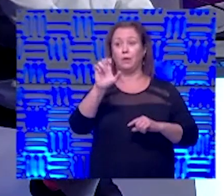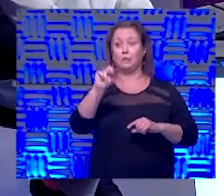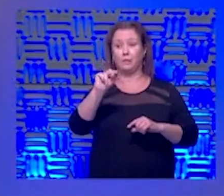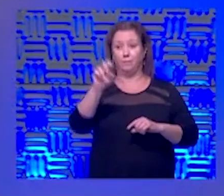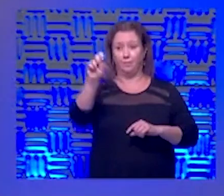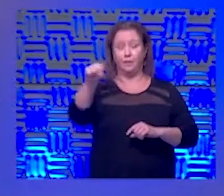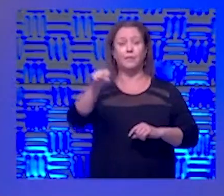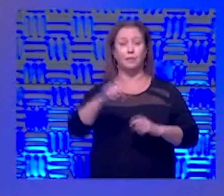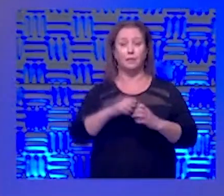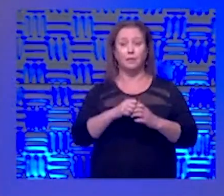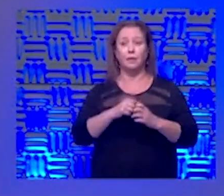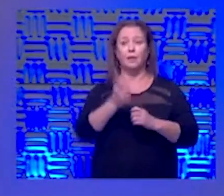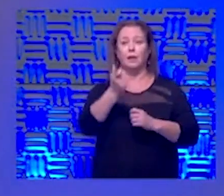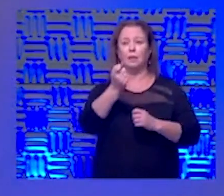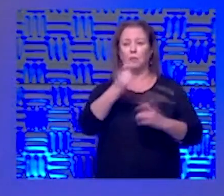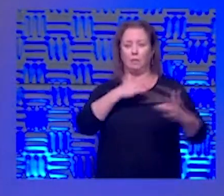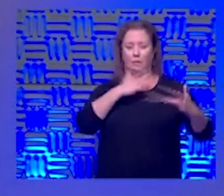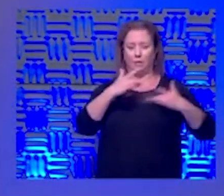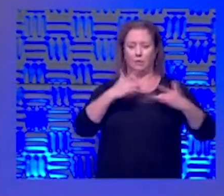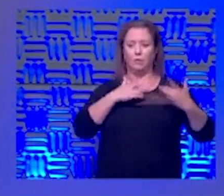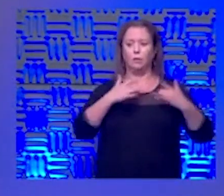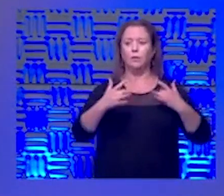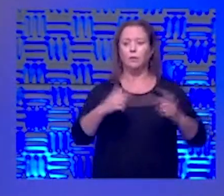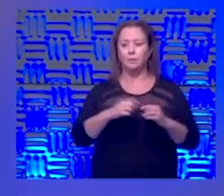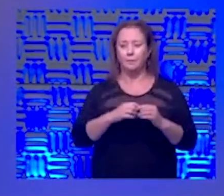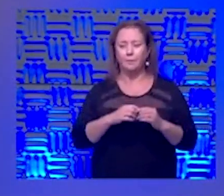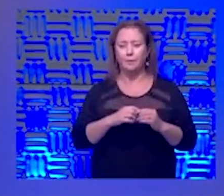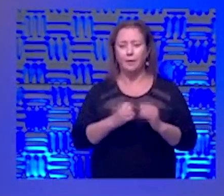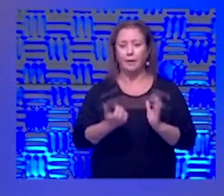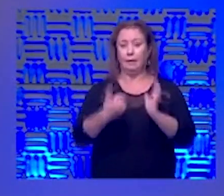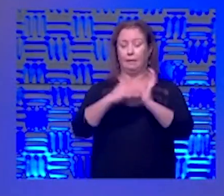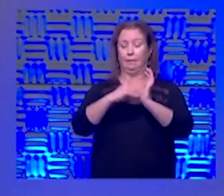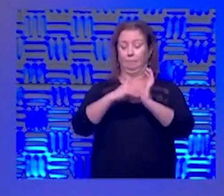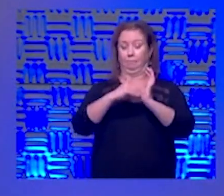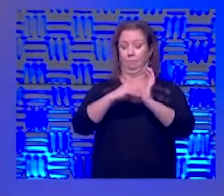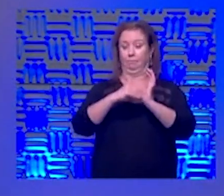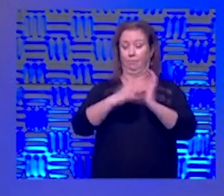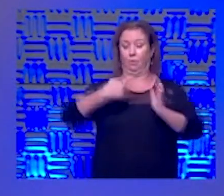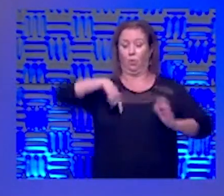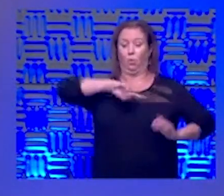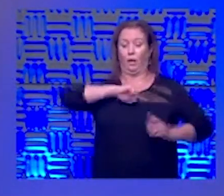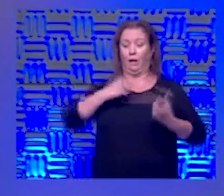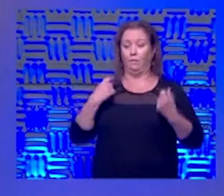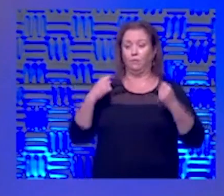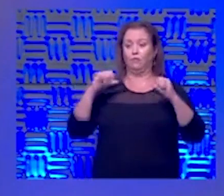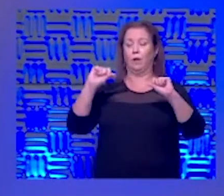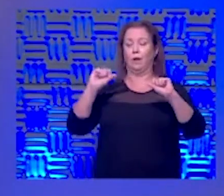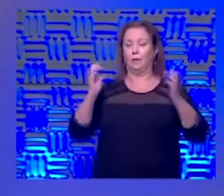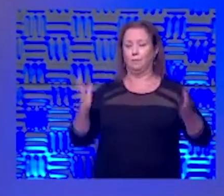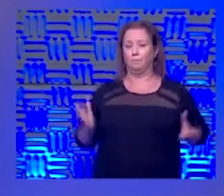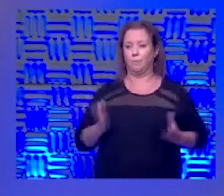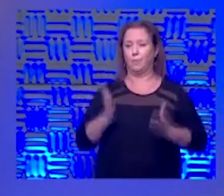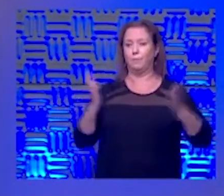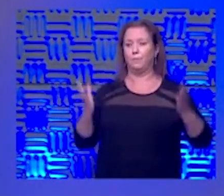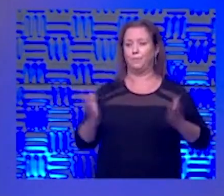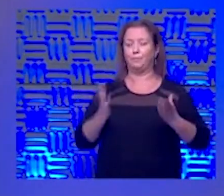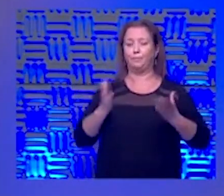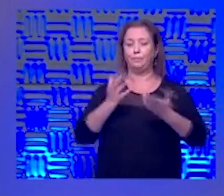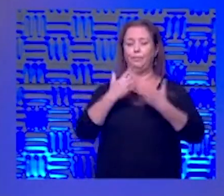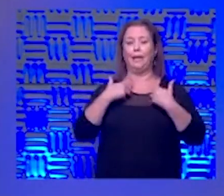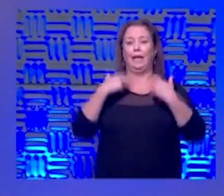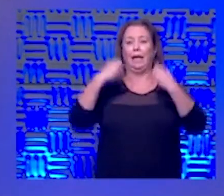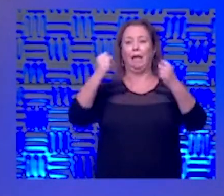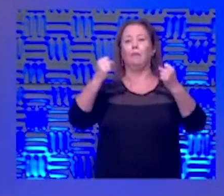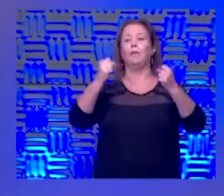Absolutely. There's a little bit of concern, obviously. Again, I think we have tried to promote healthy